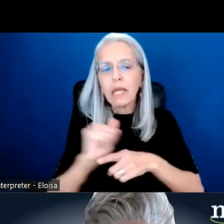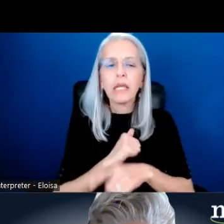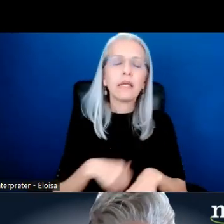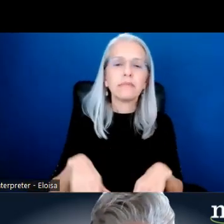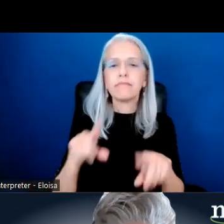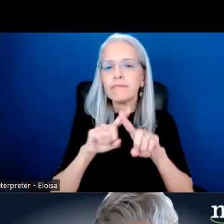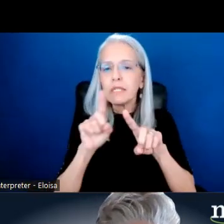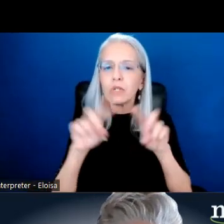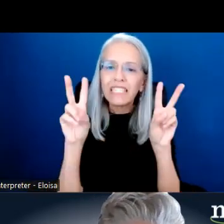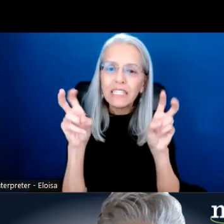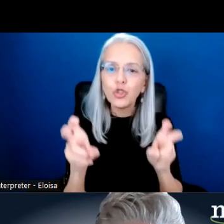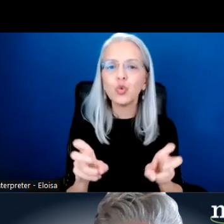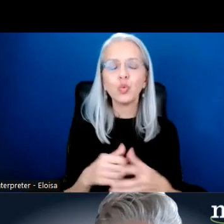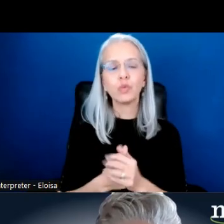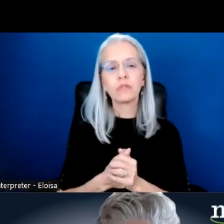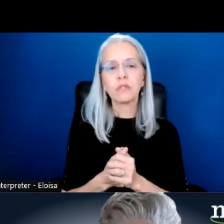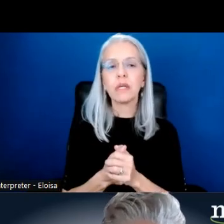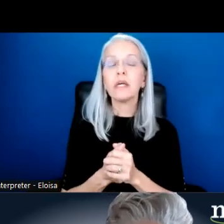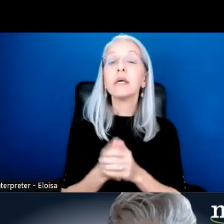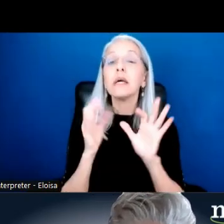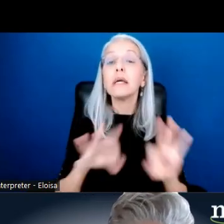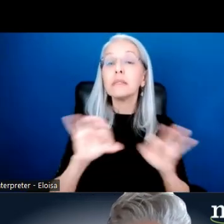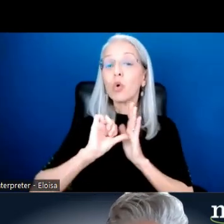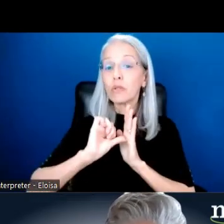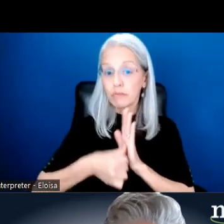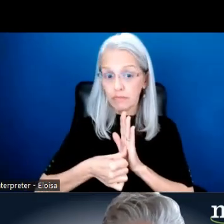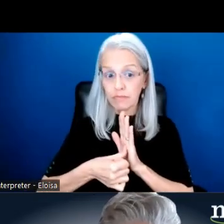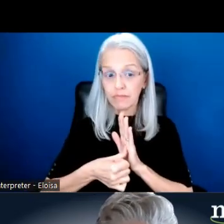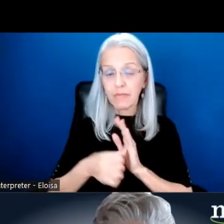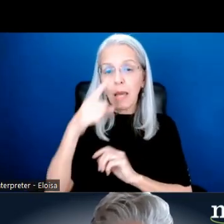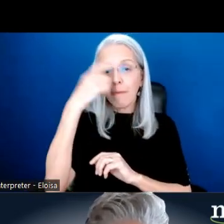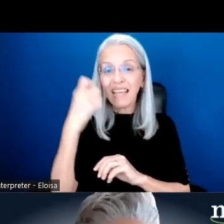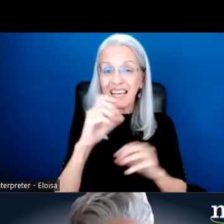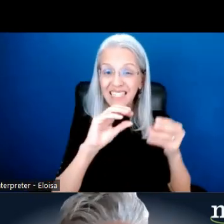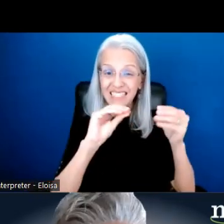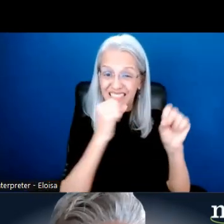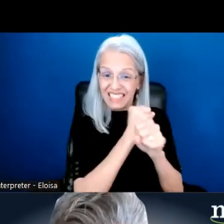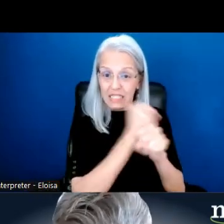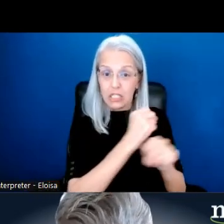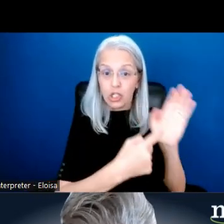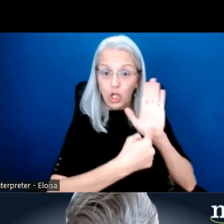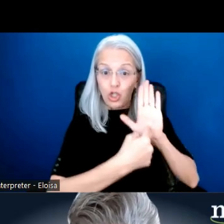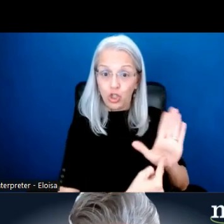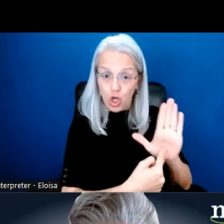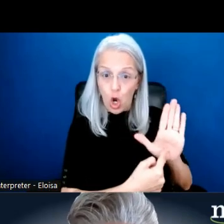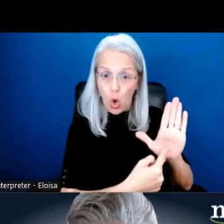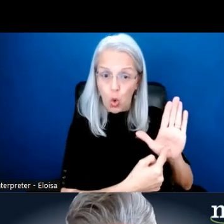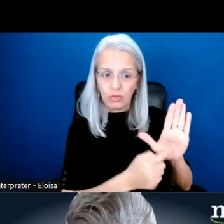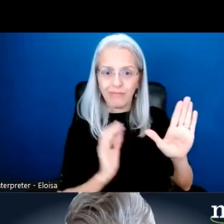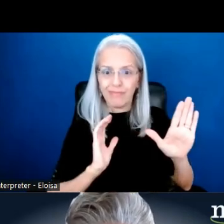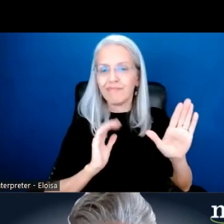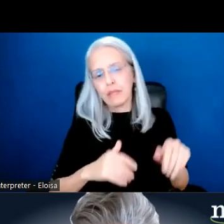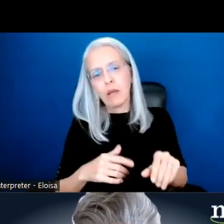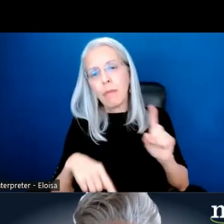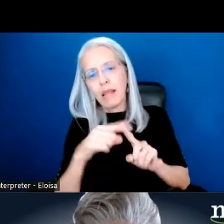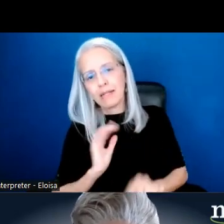issues, we want to reiterate that because of these statistics and our own professional